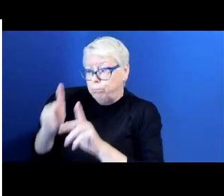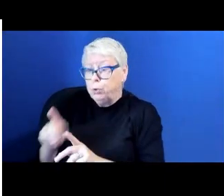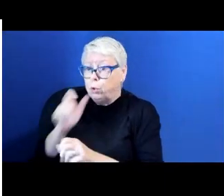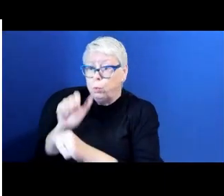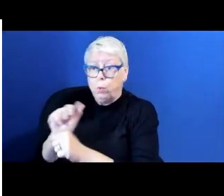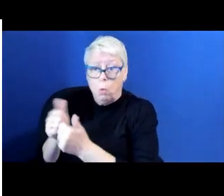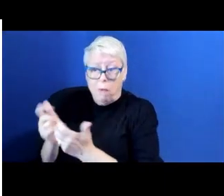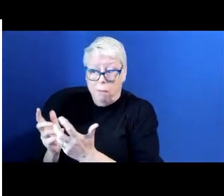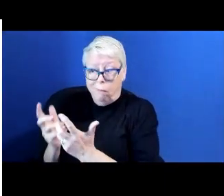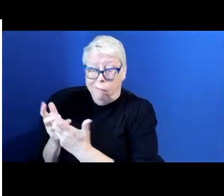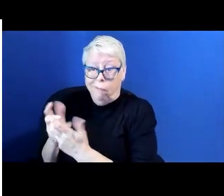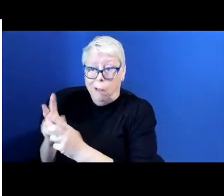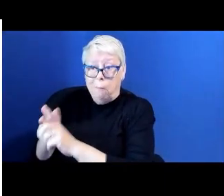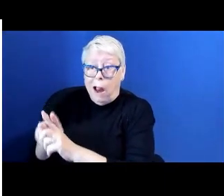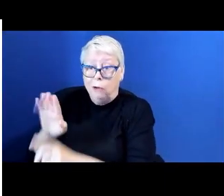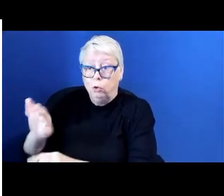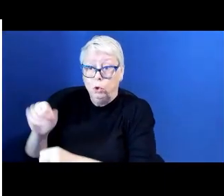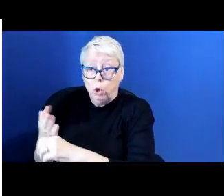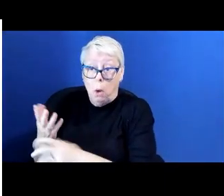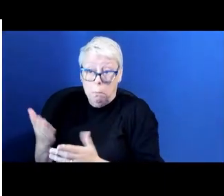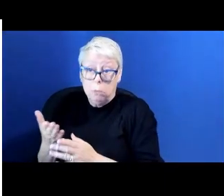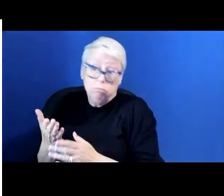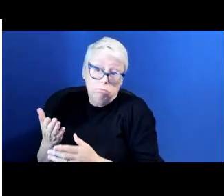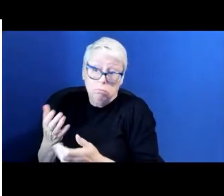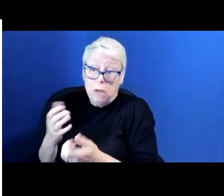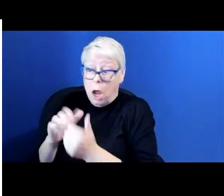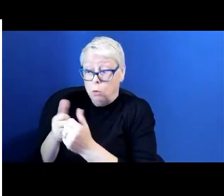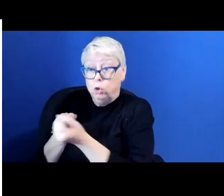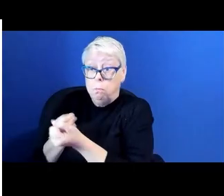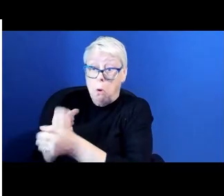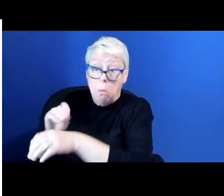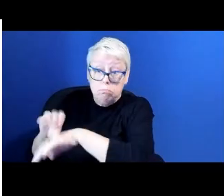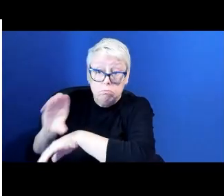to your support consultancy.